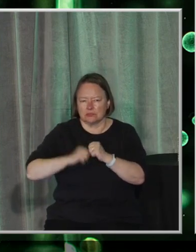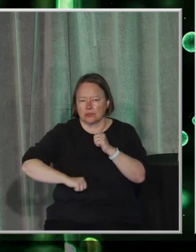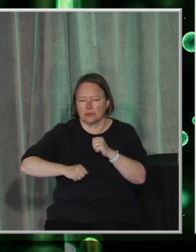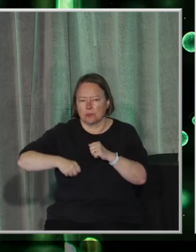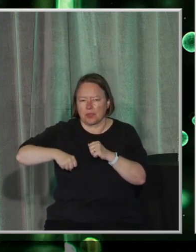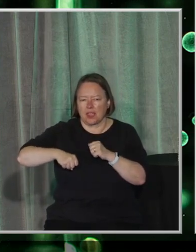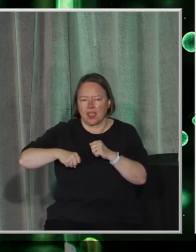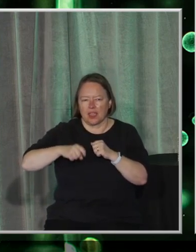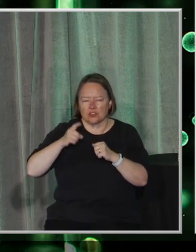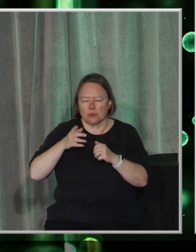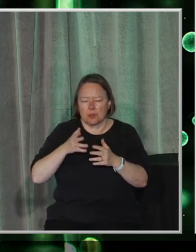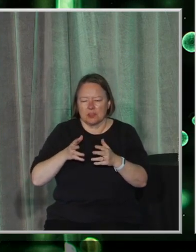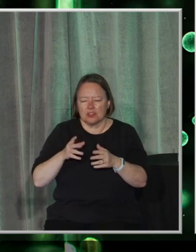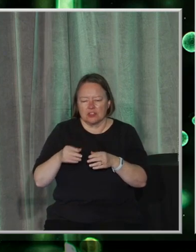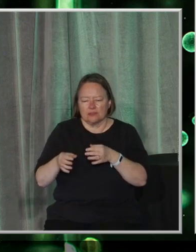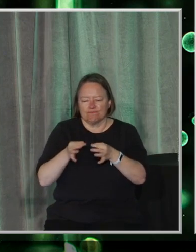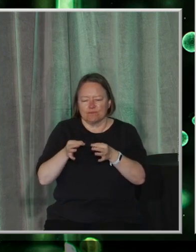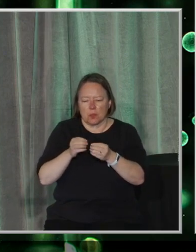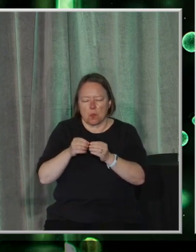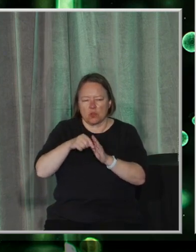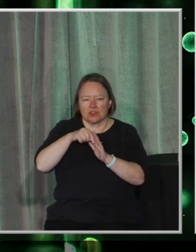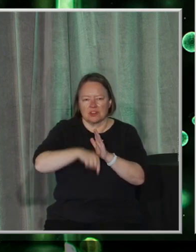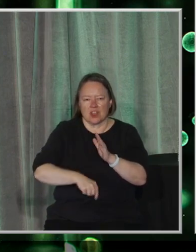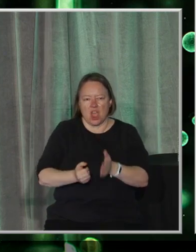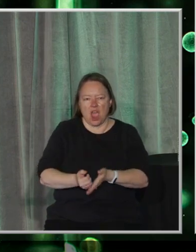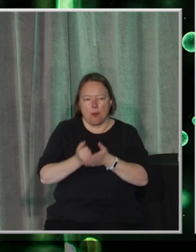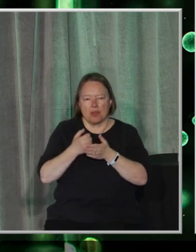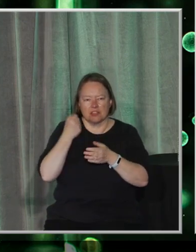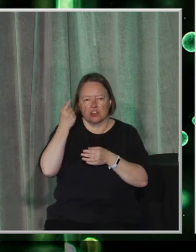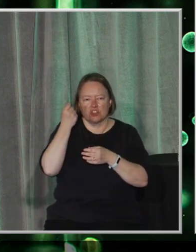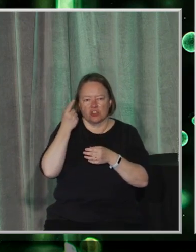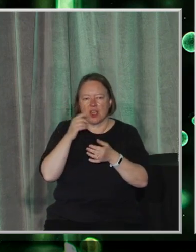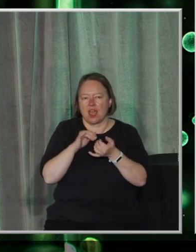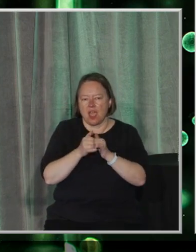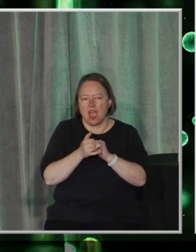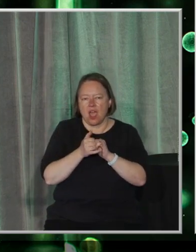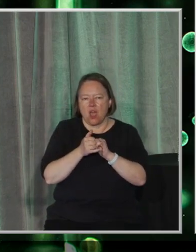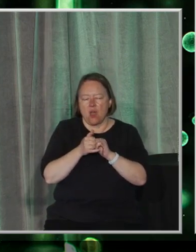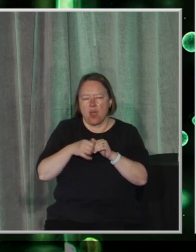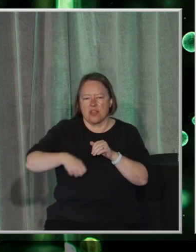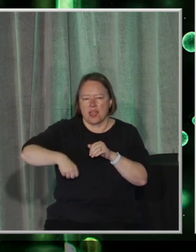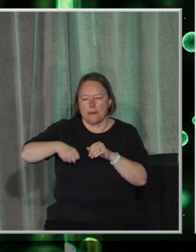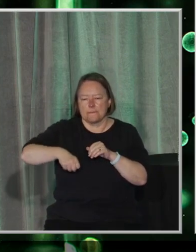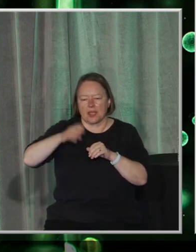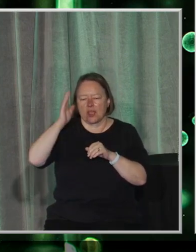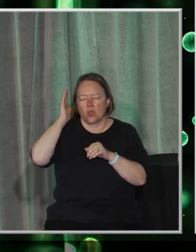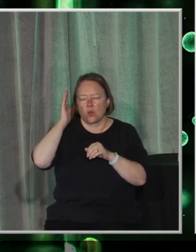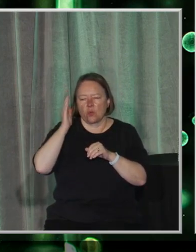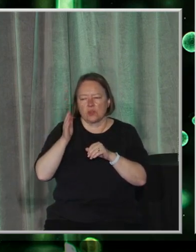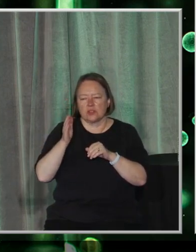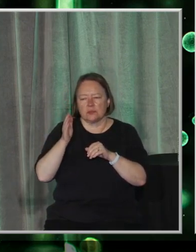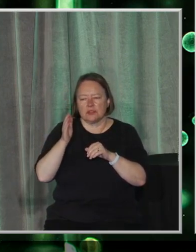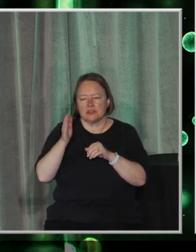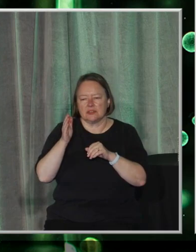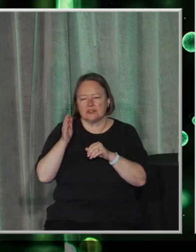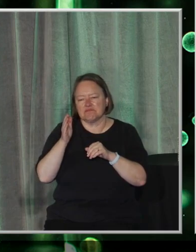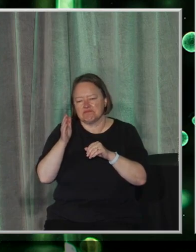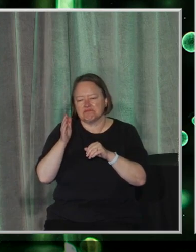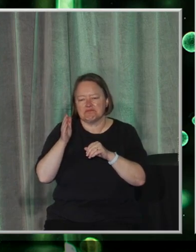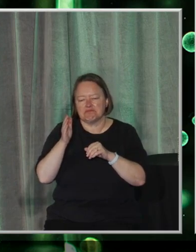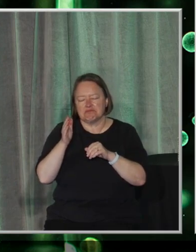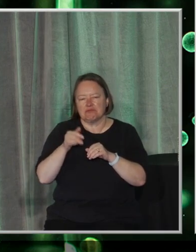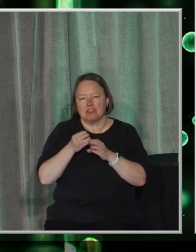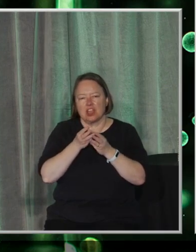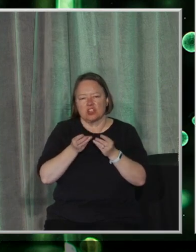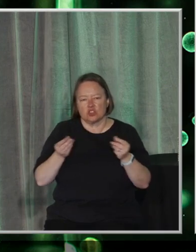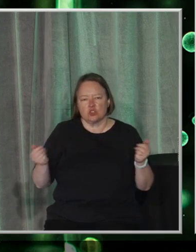really elaborate in greater detail would really help us understand how this bag is going to be, you know, a